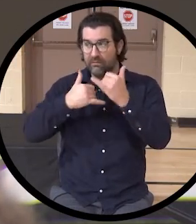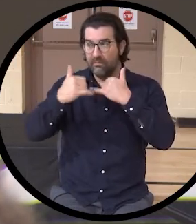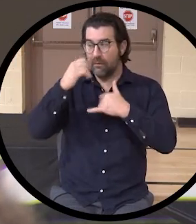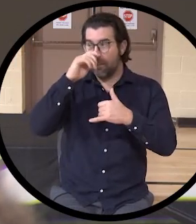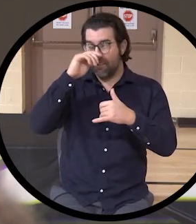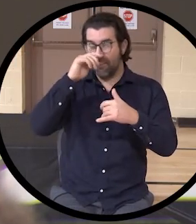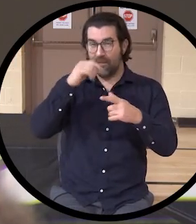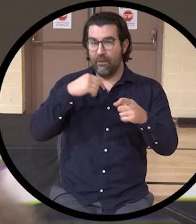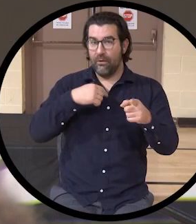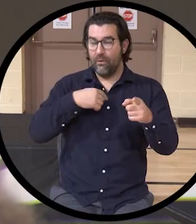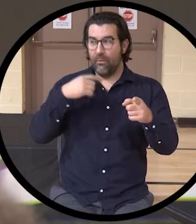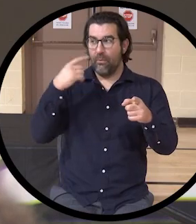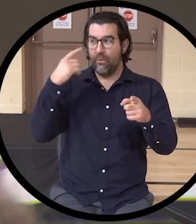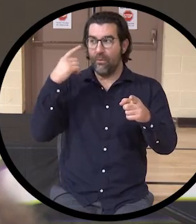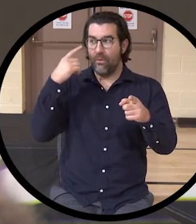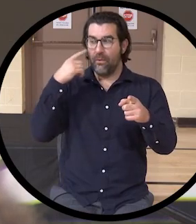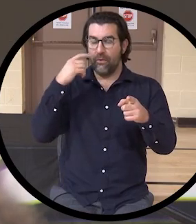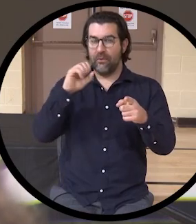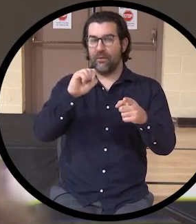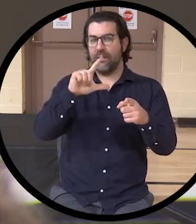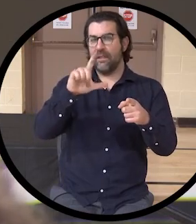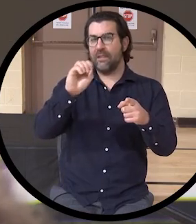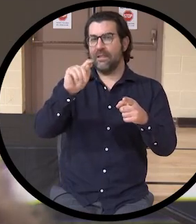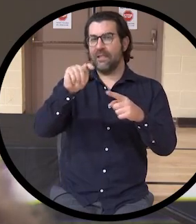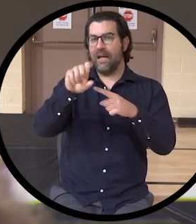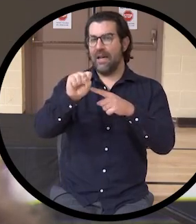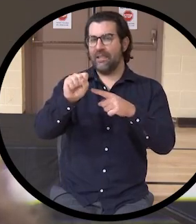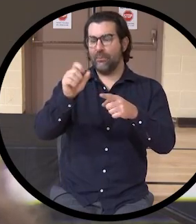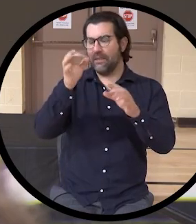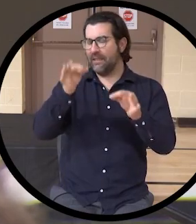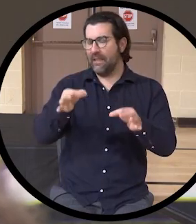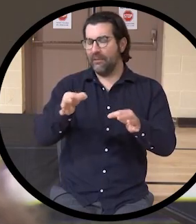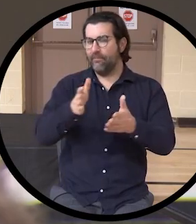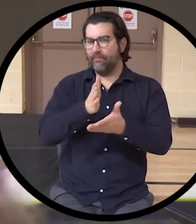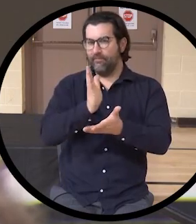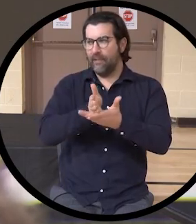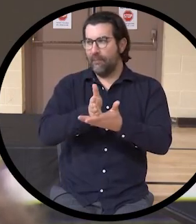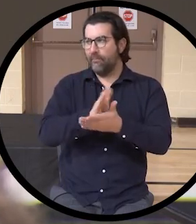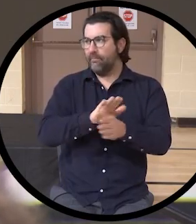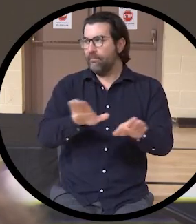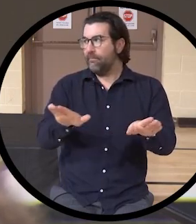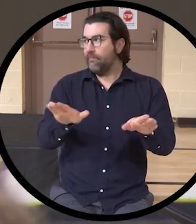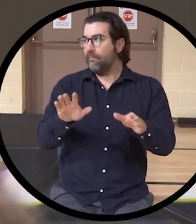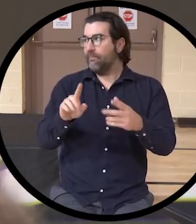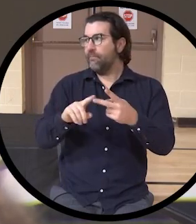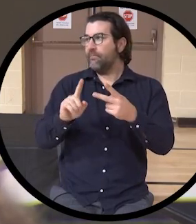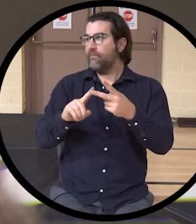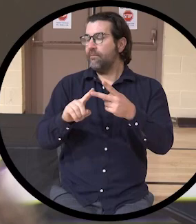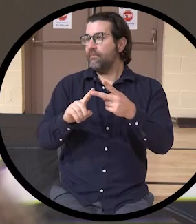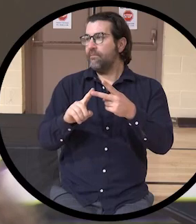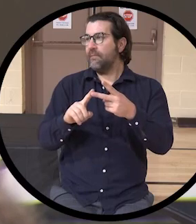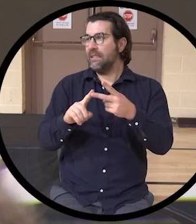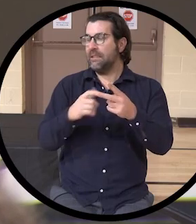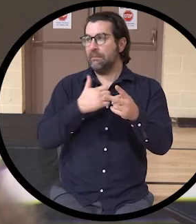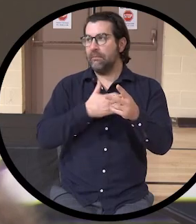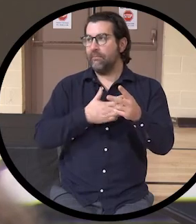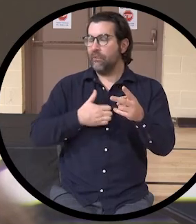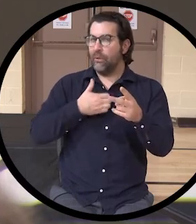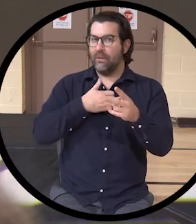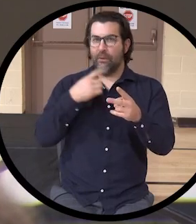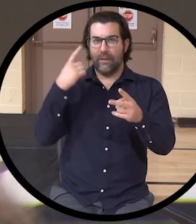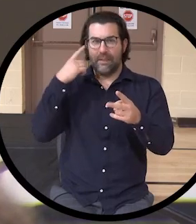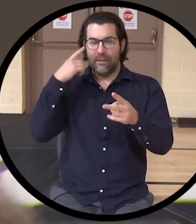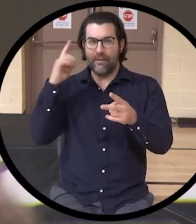to discontinue the slots. So as for the second part of your question, I'm sorry to hear about this,